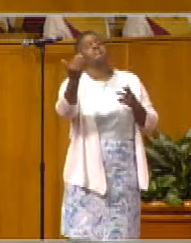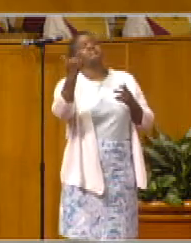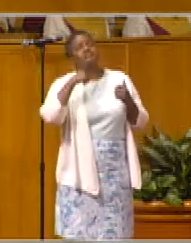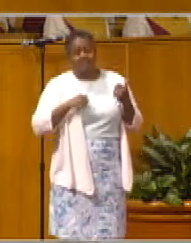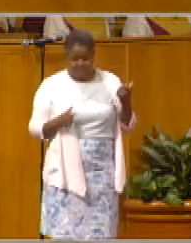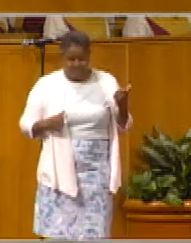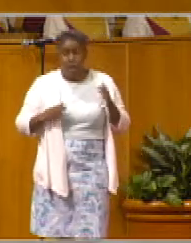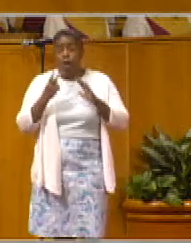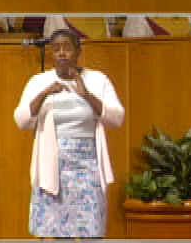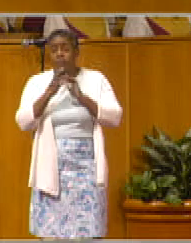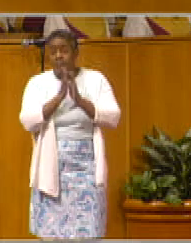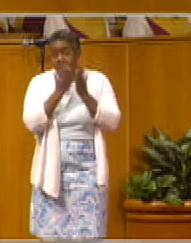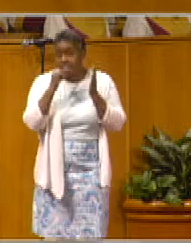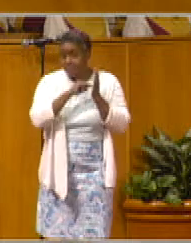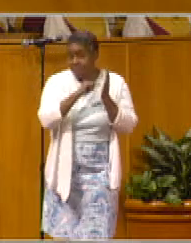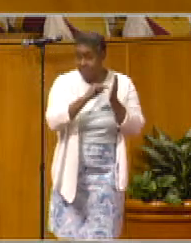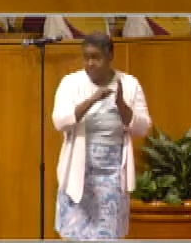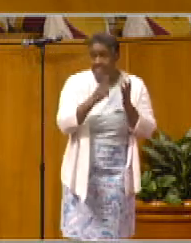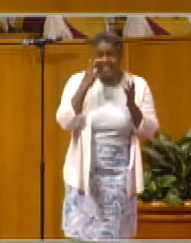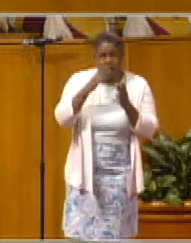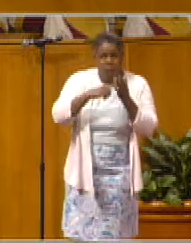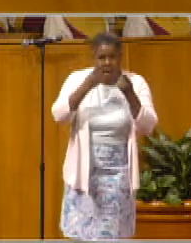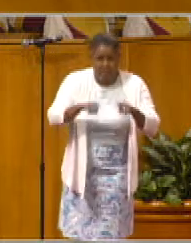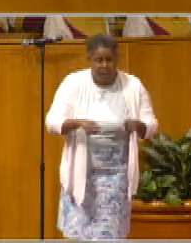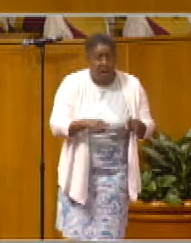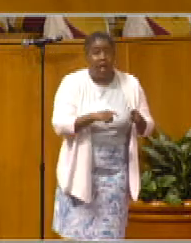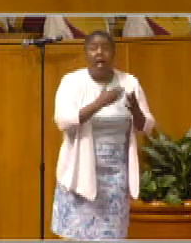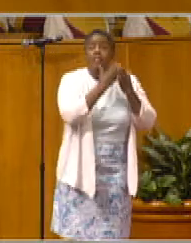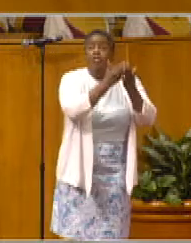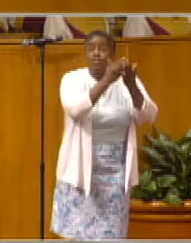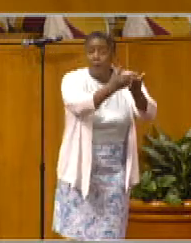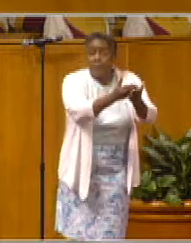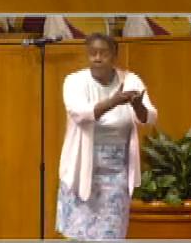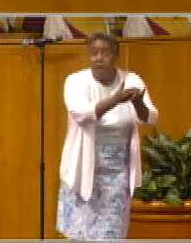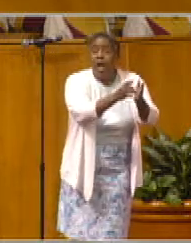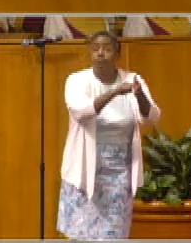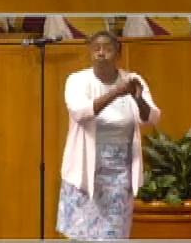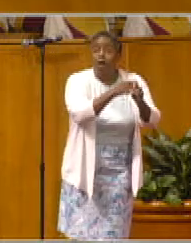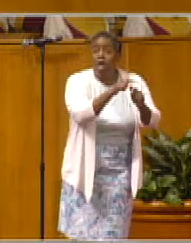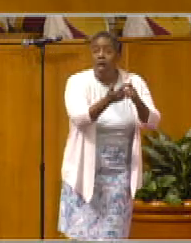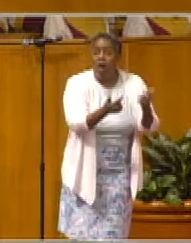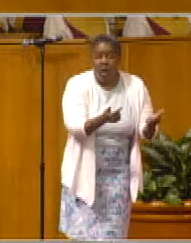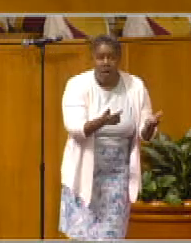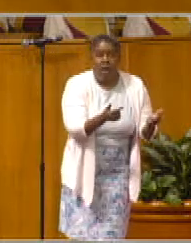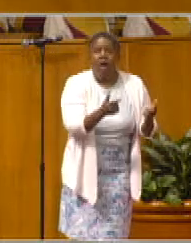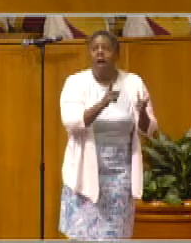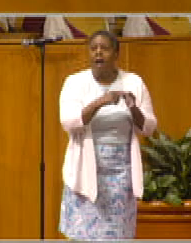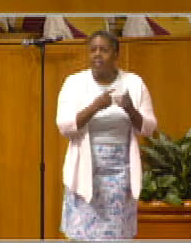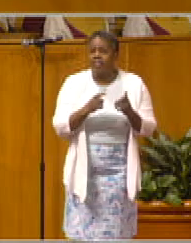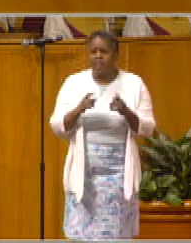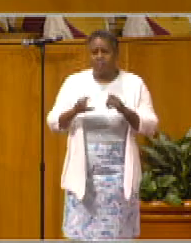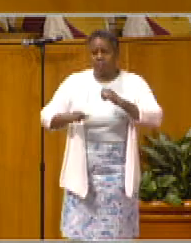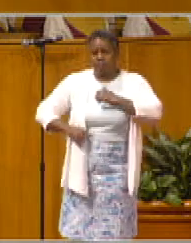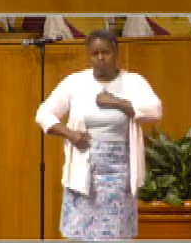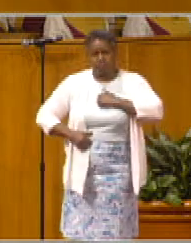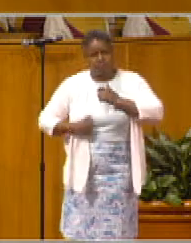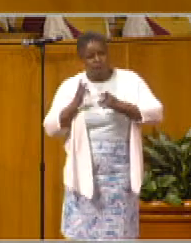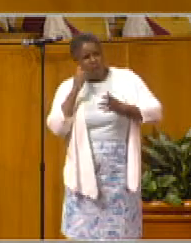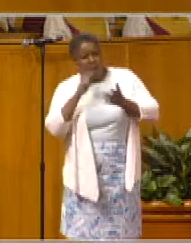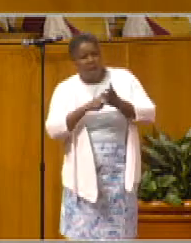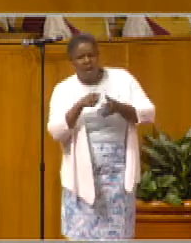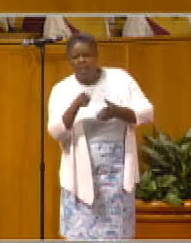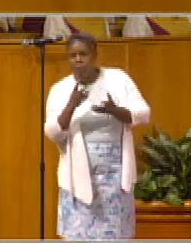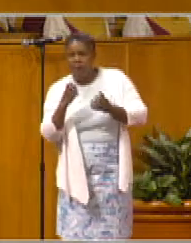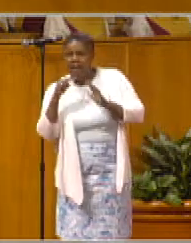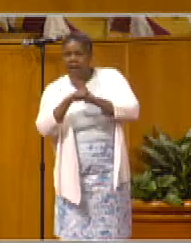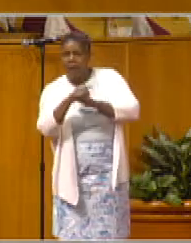Come here. Read your Bible. Watch what happens. The ship's falling apart, and the centurion recognizes that they want to kill Paul,